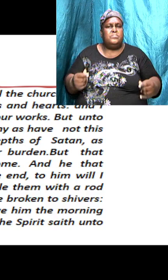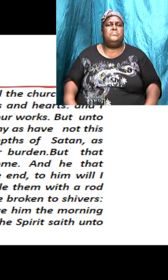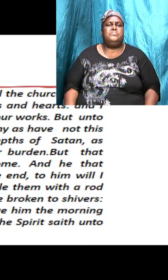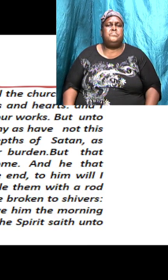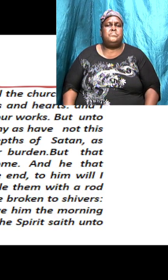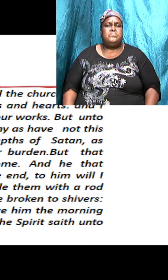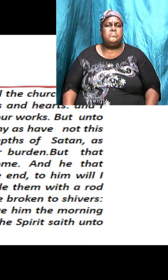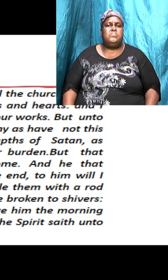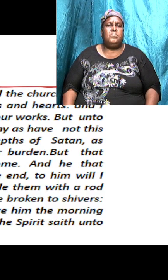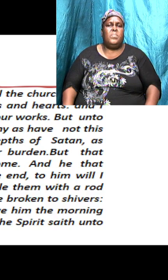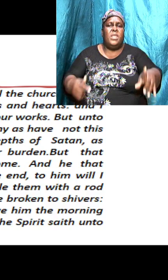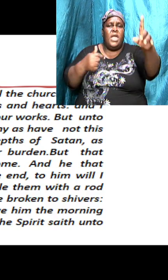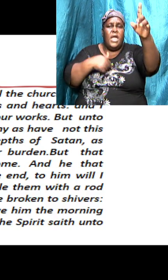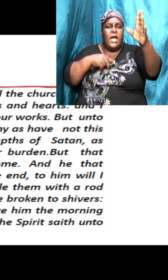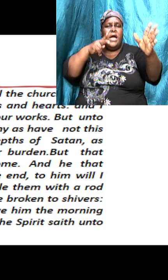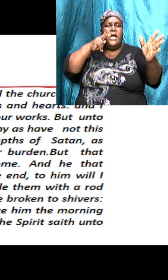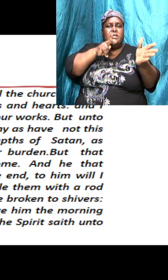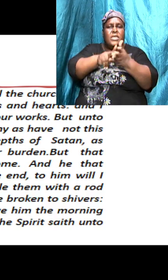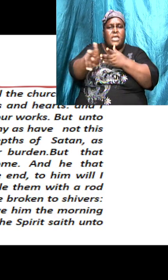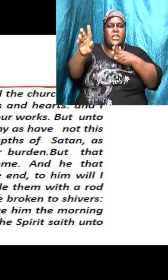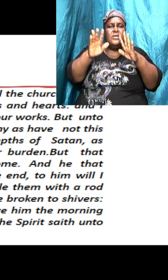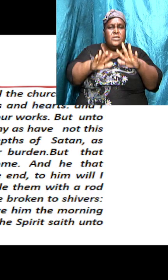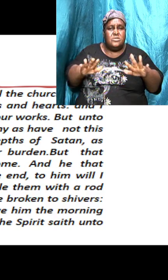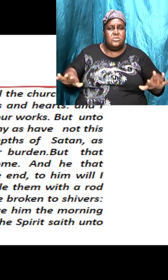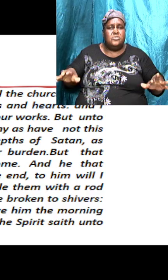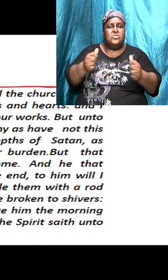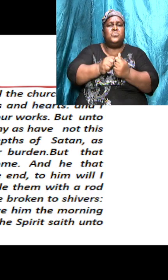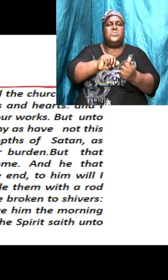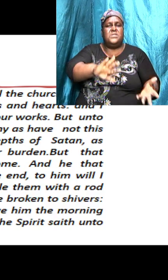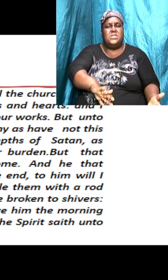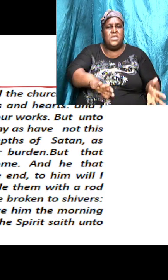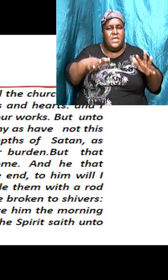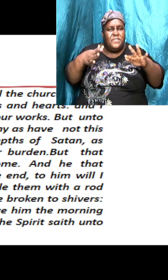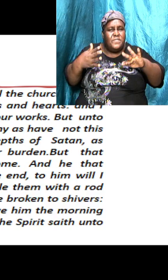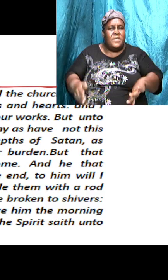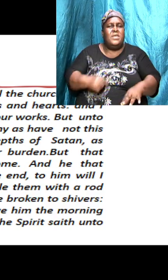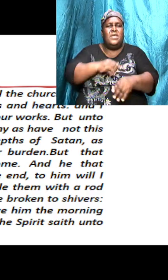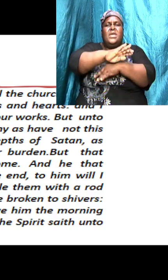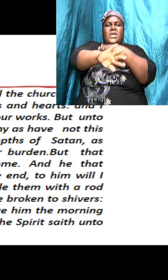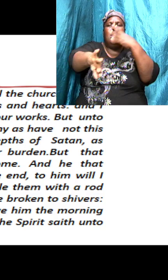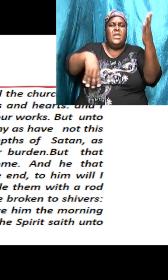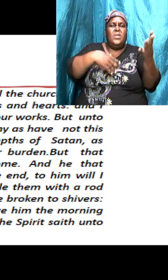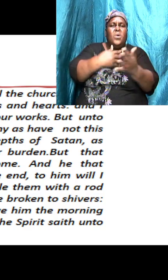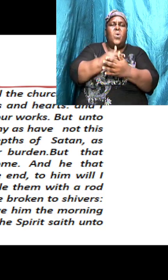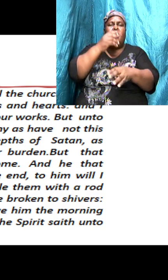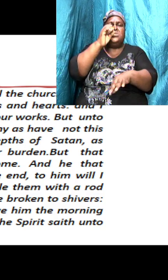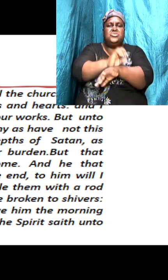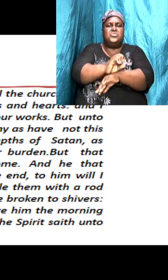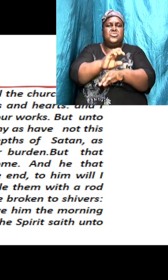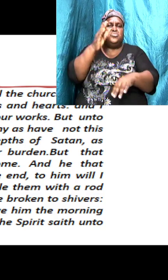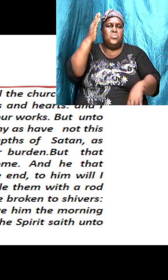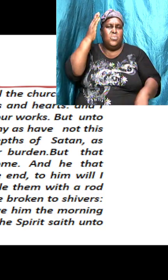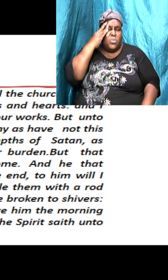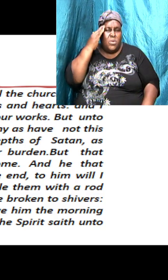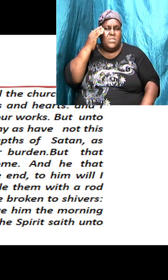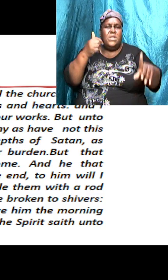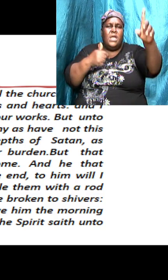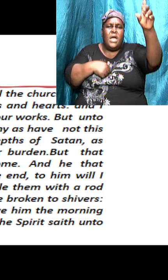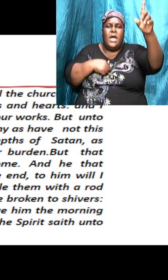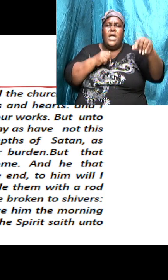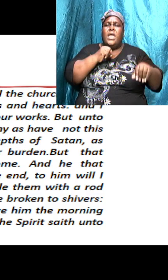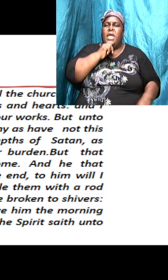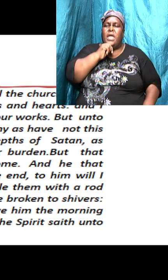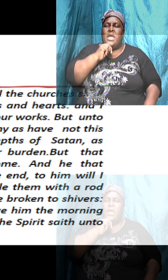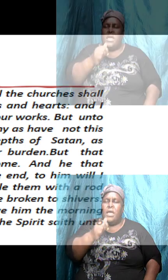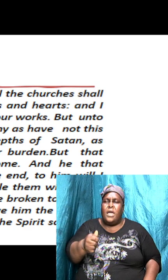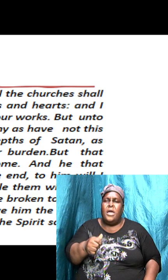And I will kill her children with death, and all the churches shall know that I am he